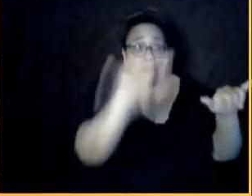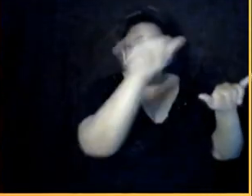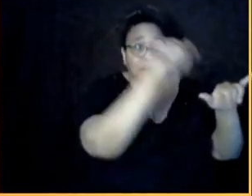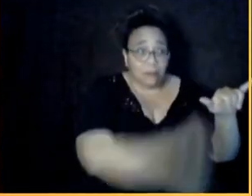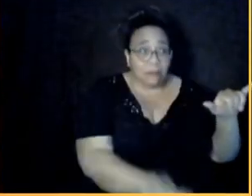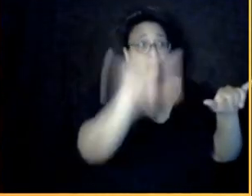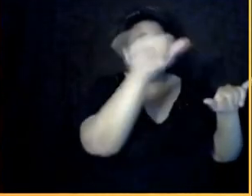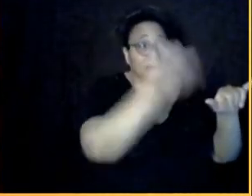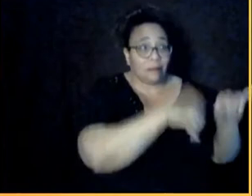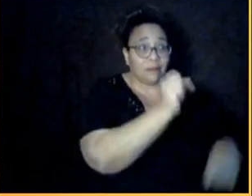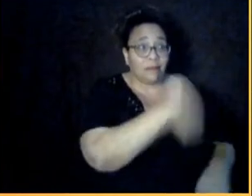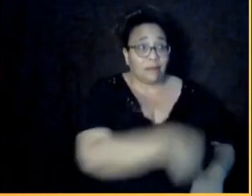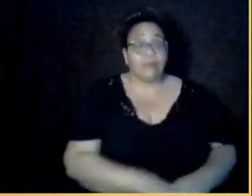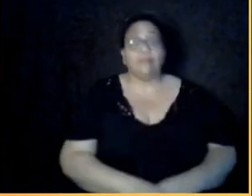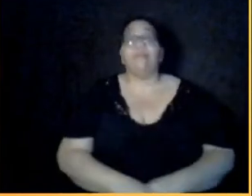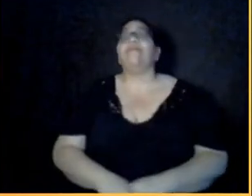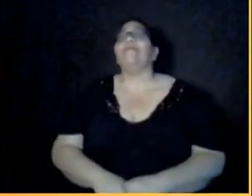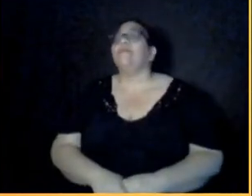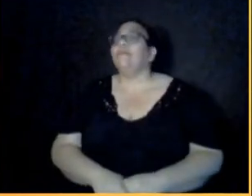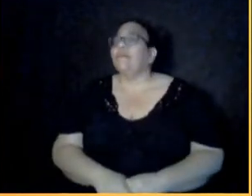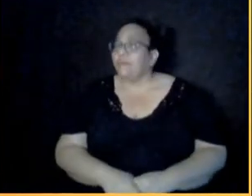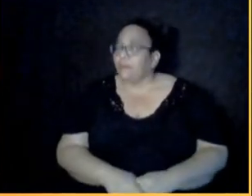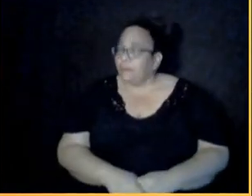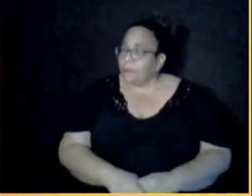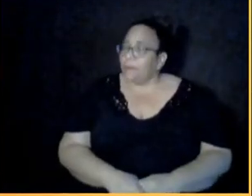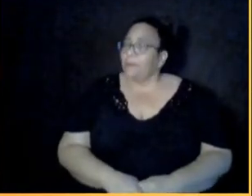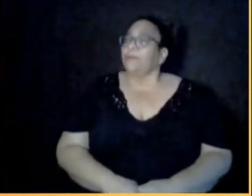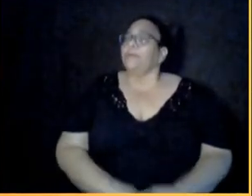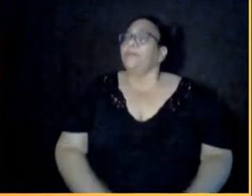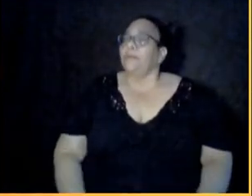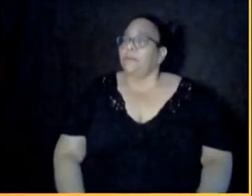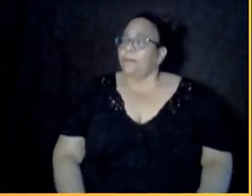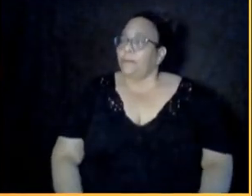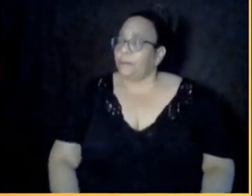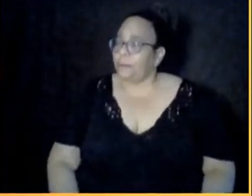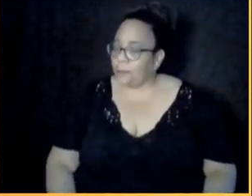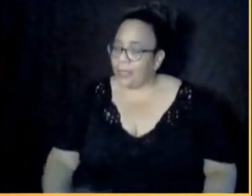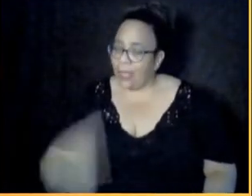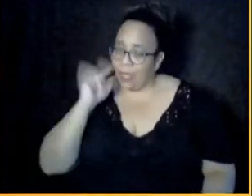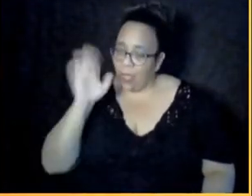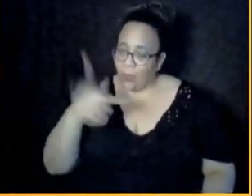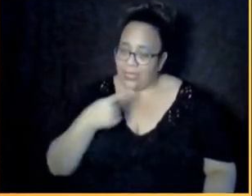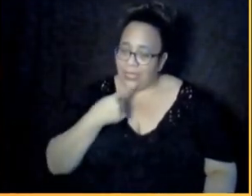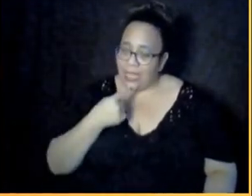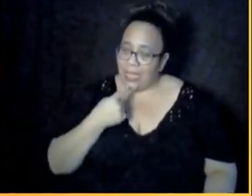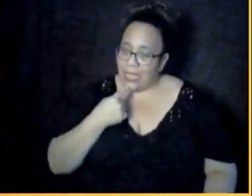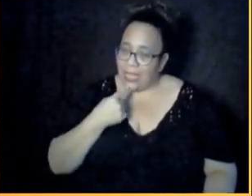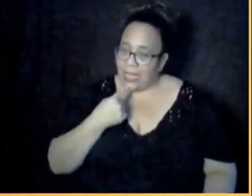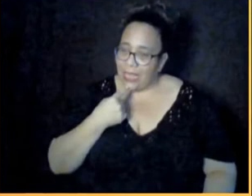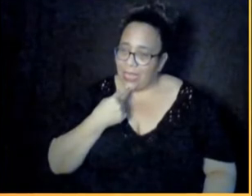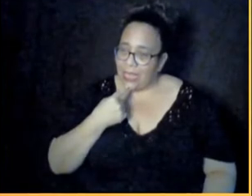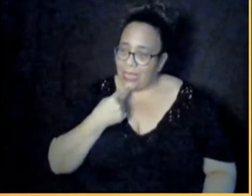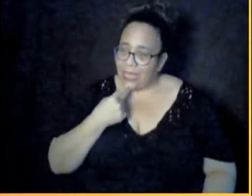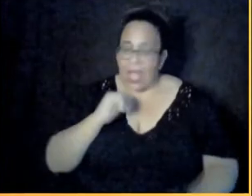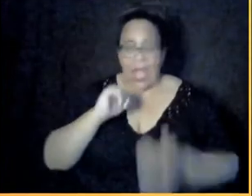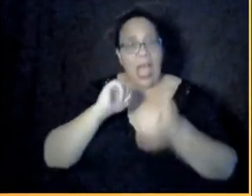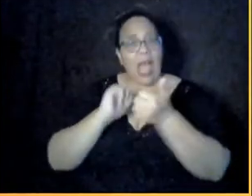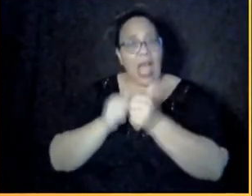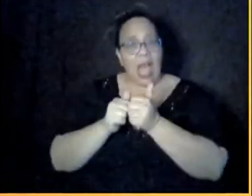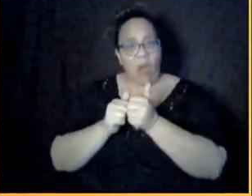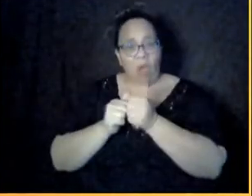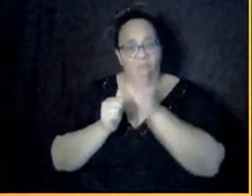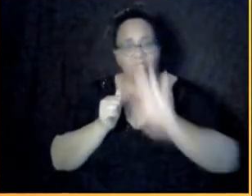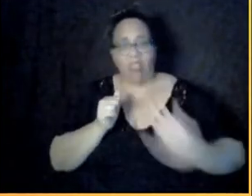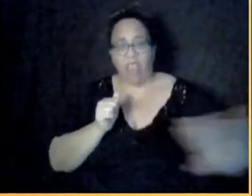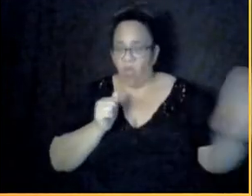Yeah. I mean, I would say that it's very, just the way of their thinking is